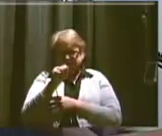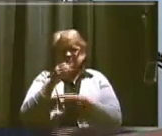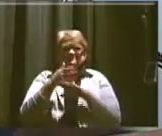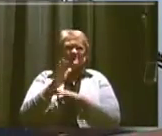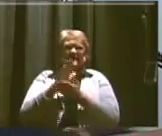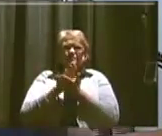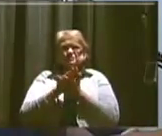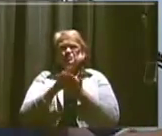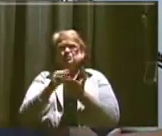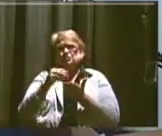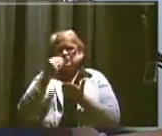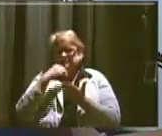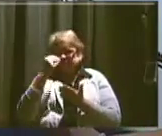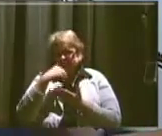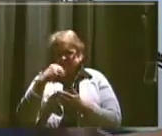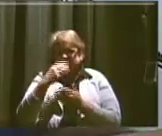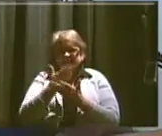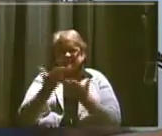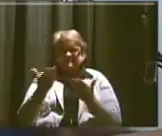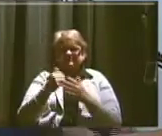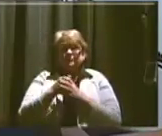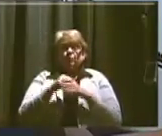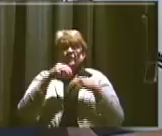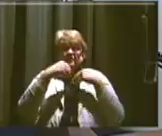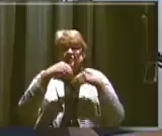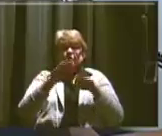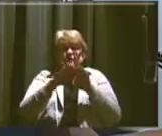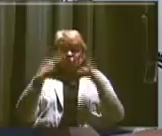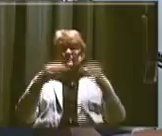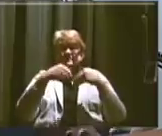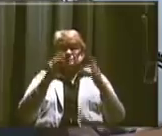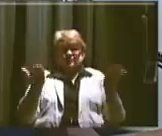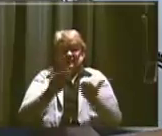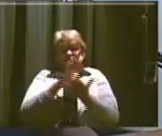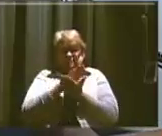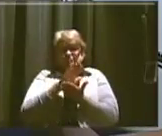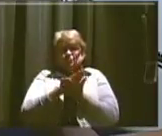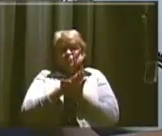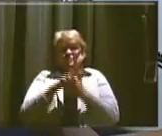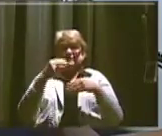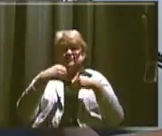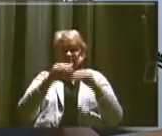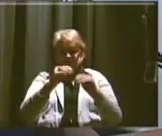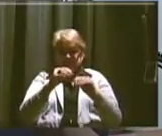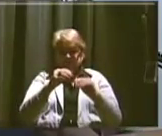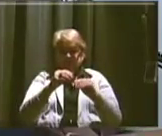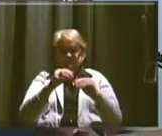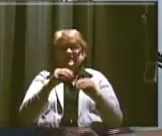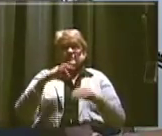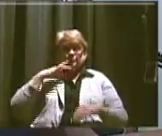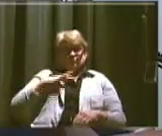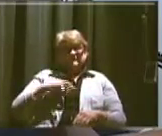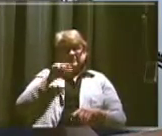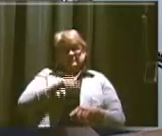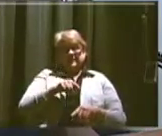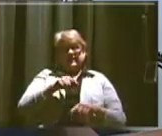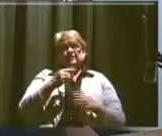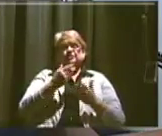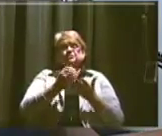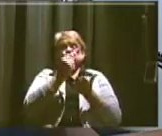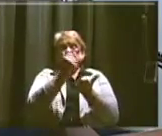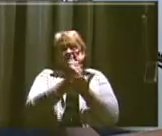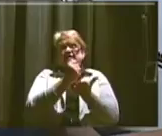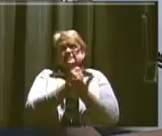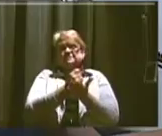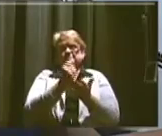and stuff, and the profit that we make from the store goes towards scholarships. I feel like my magnet